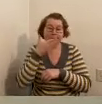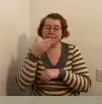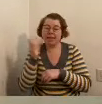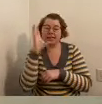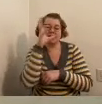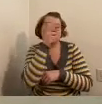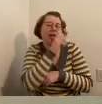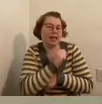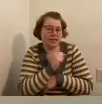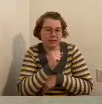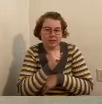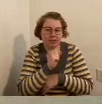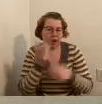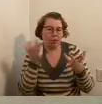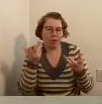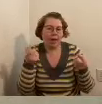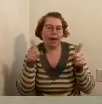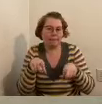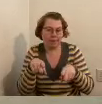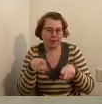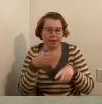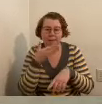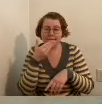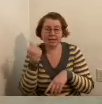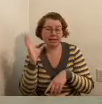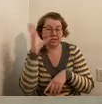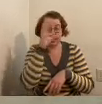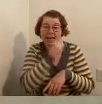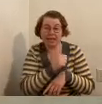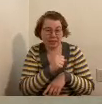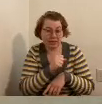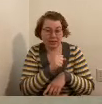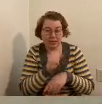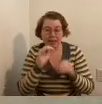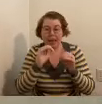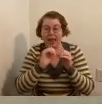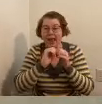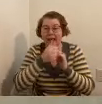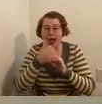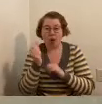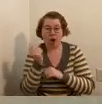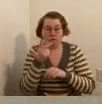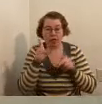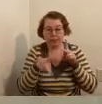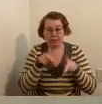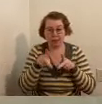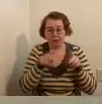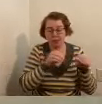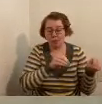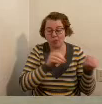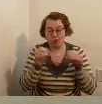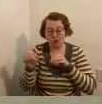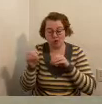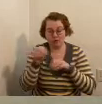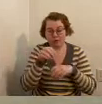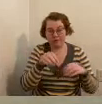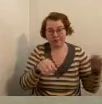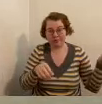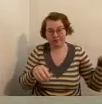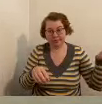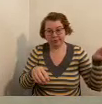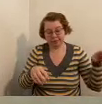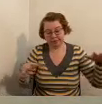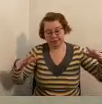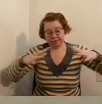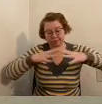best guess at what happened. It's our best guess at how all of the people moved and